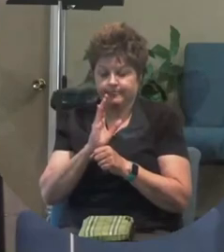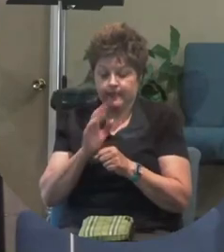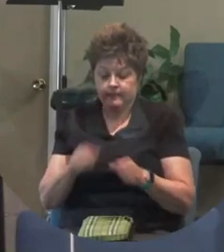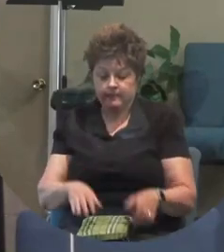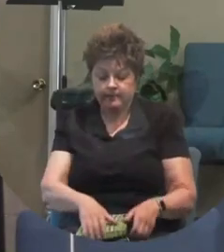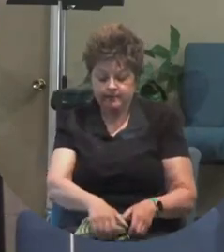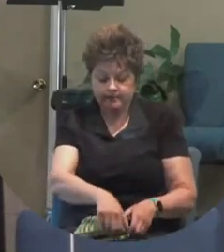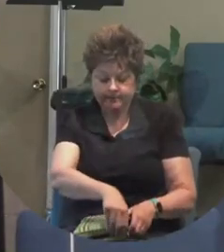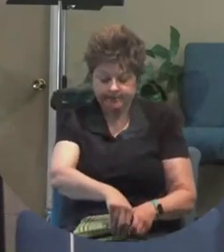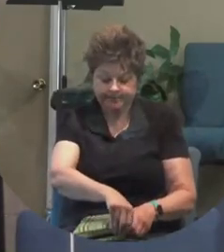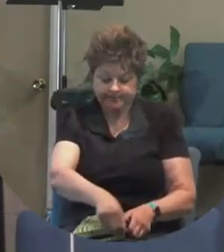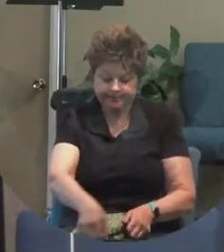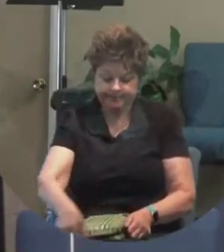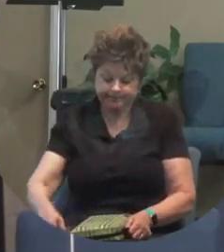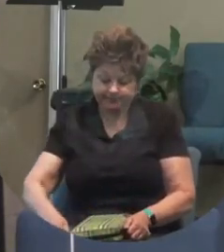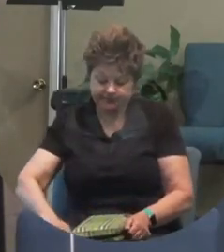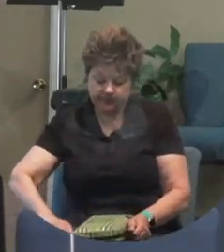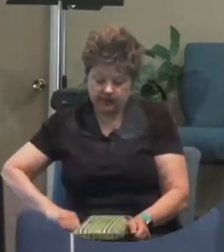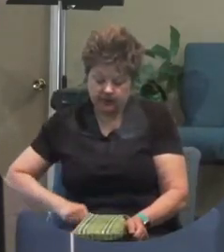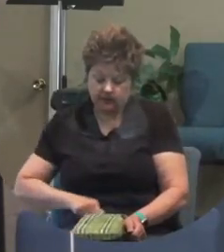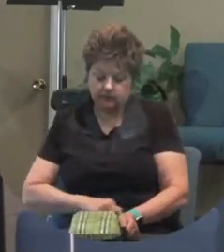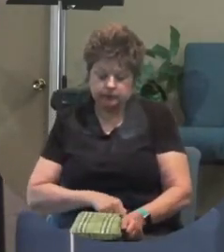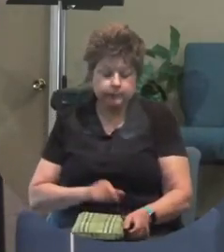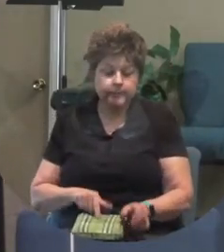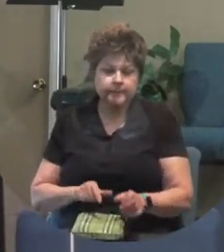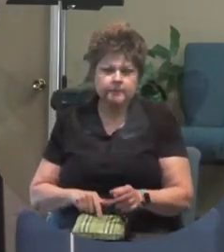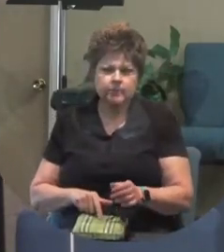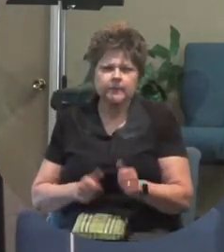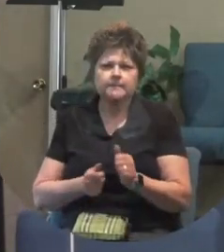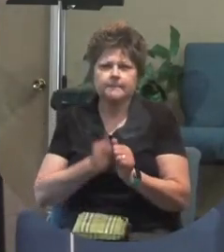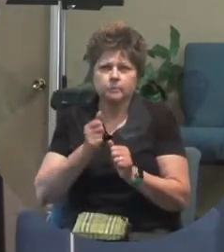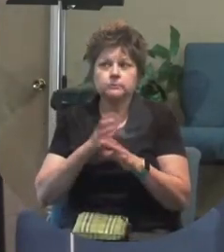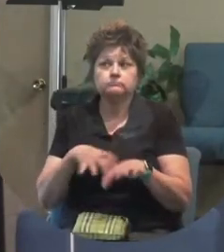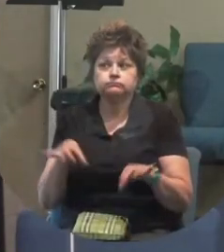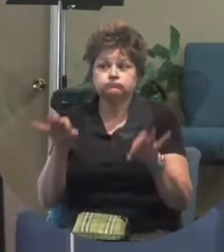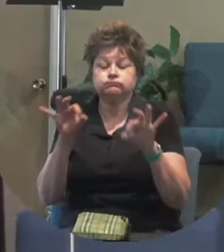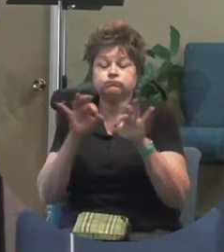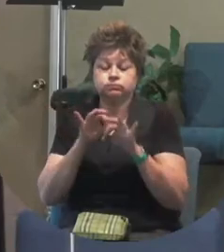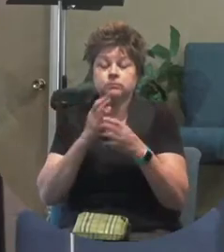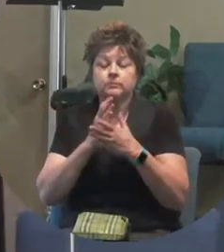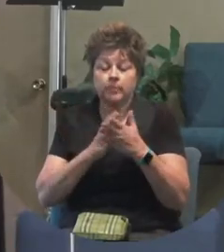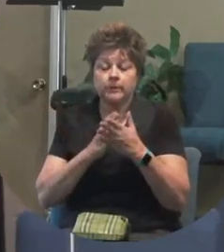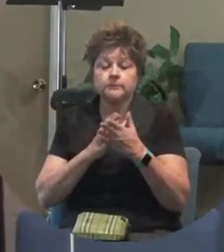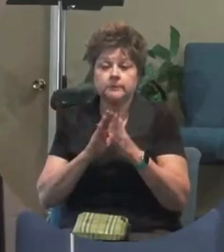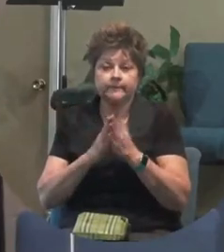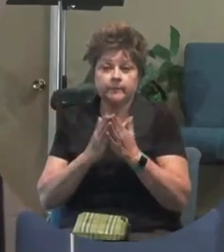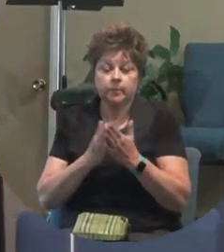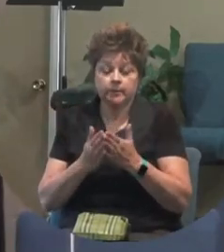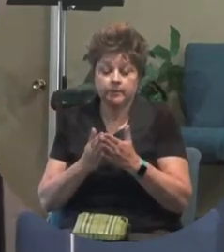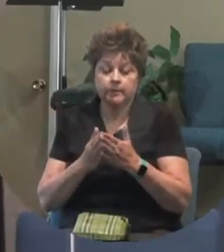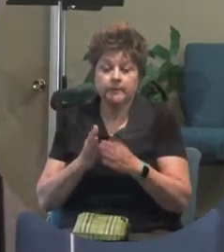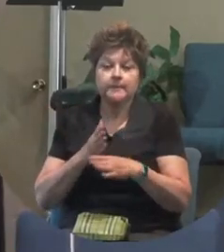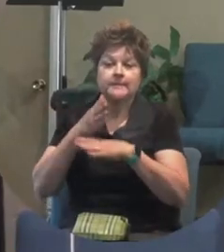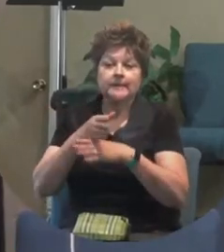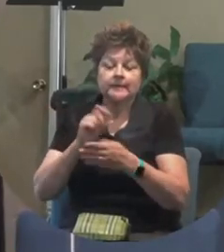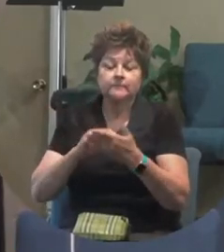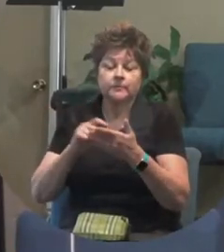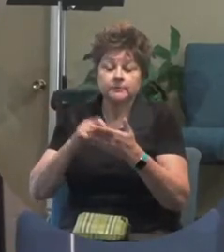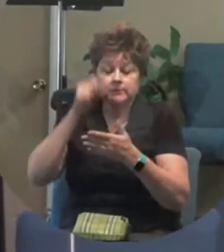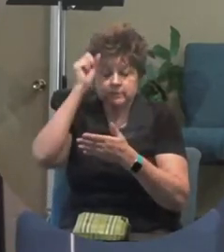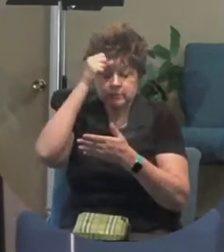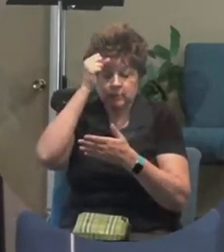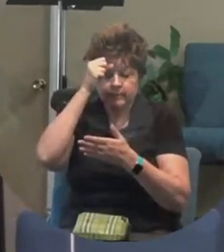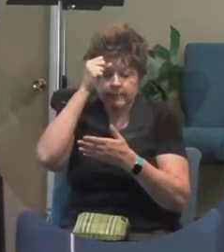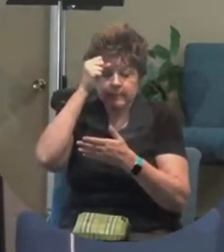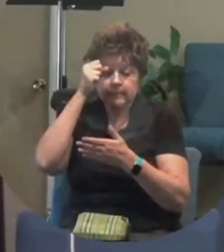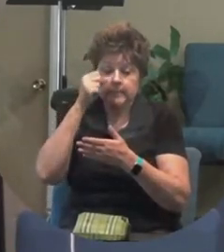most important parts of the whole book of Proverbs, because the next verses that we're going to look into, Solomon is going to, he's